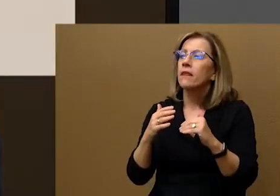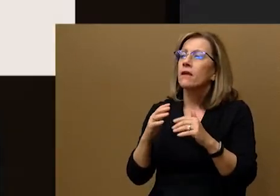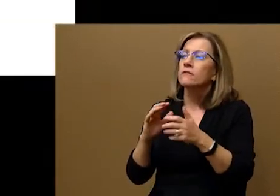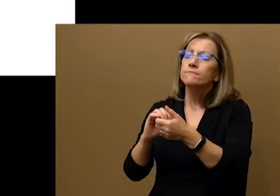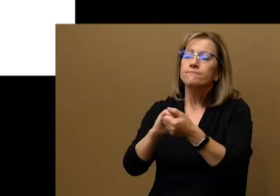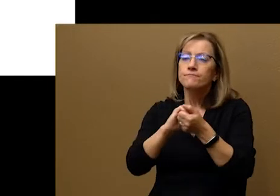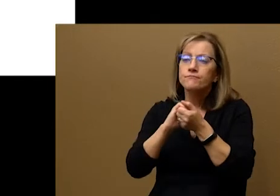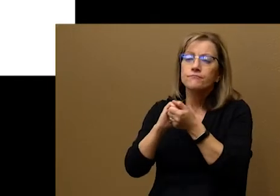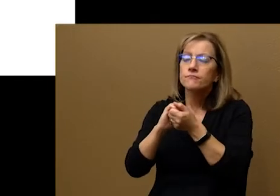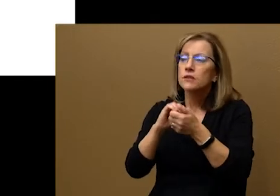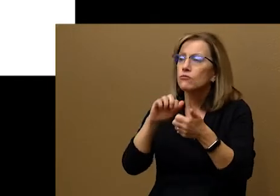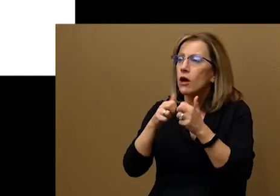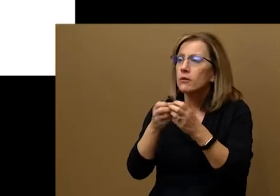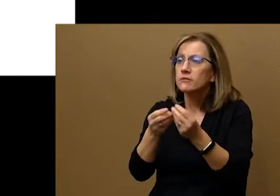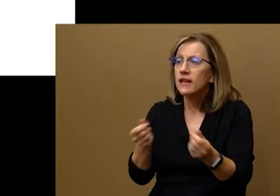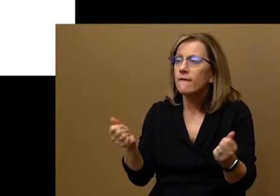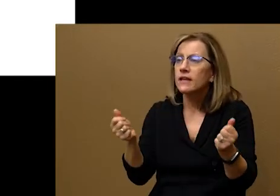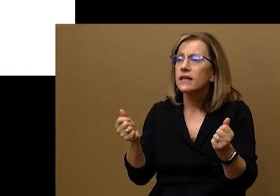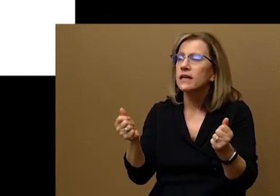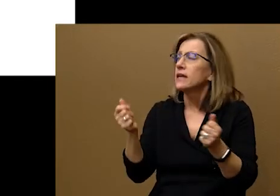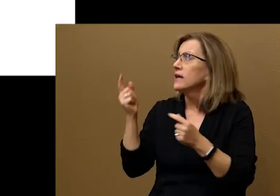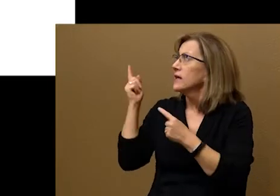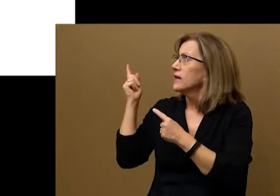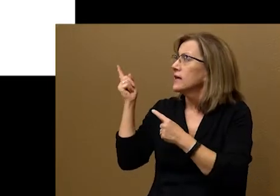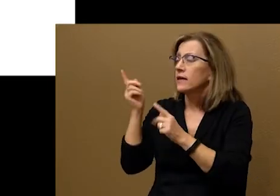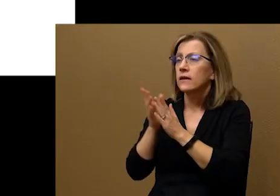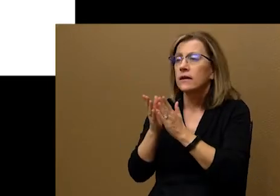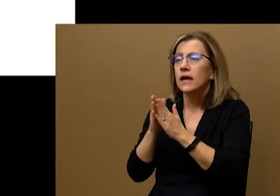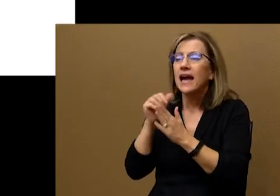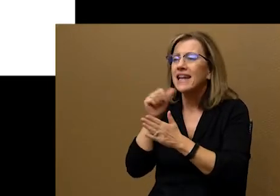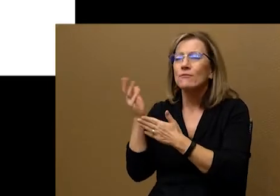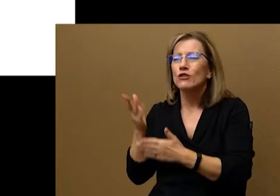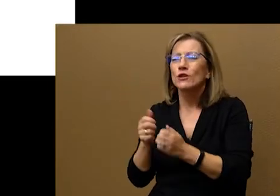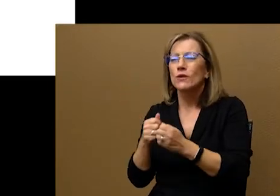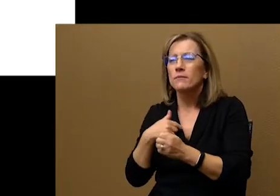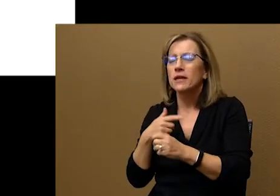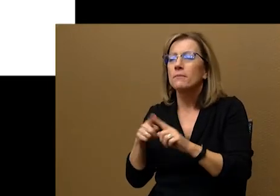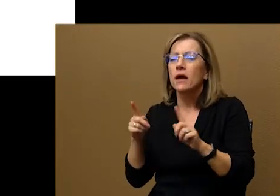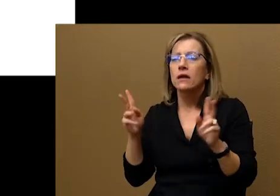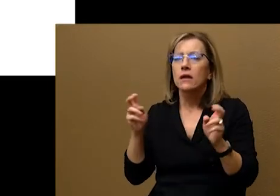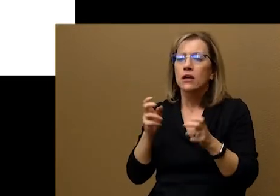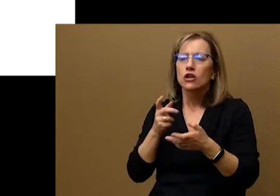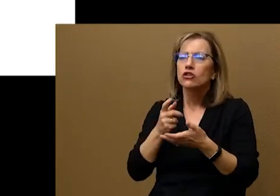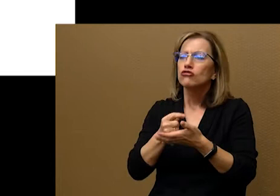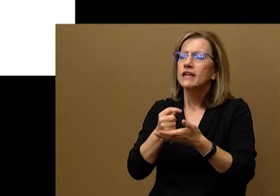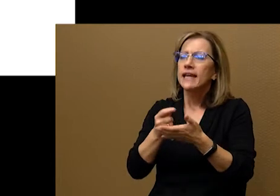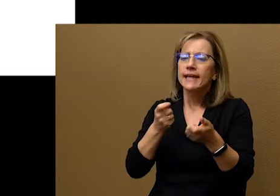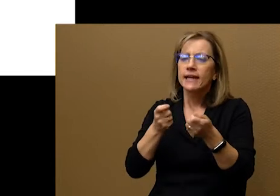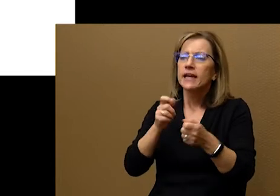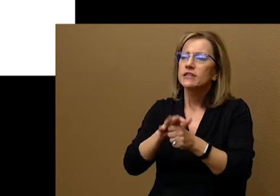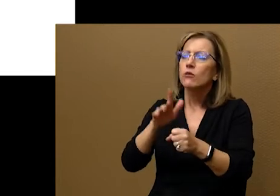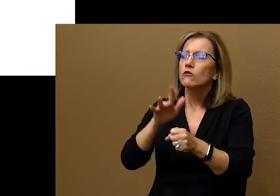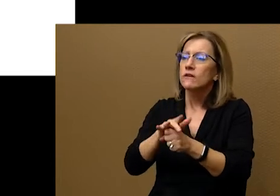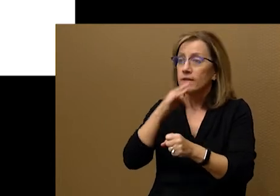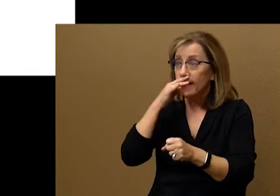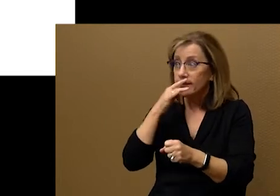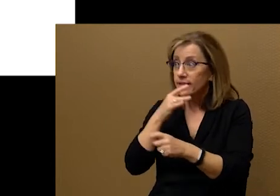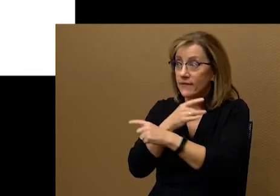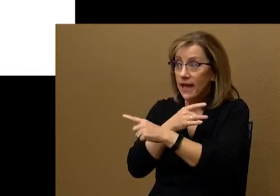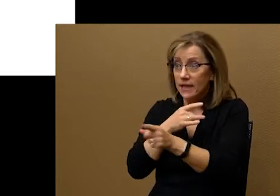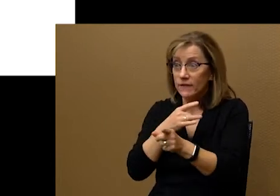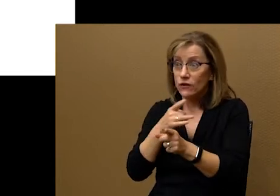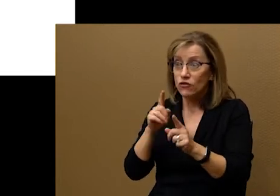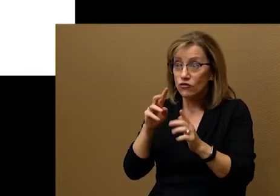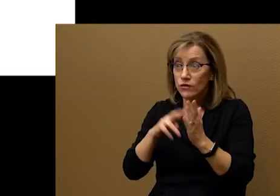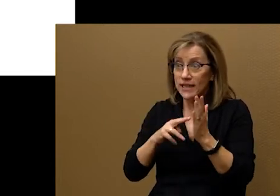collaborative problem solving. And again, if you know, I didn't bring the book with me. This book, Treating Explosive Kids, have anyone read